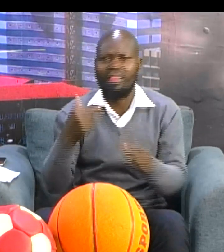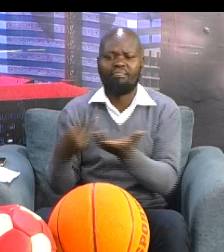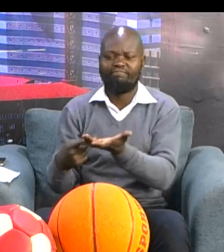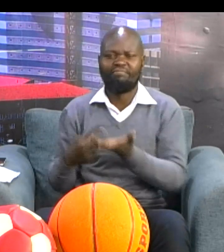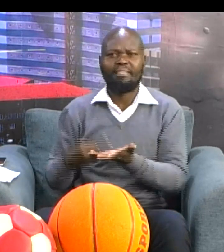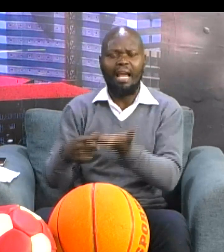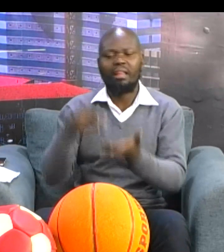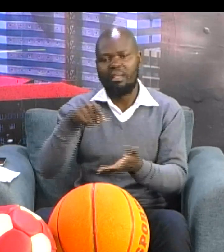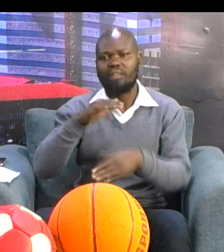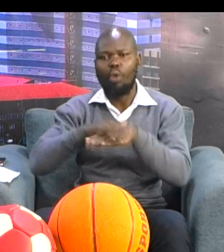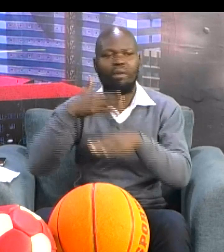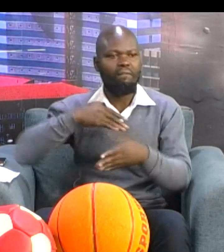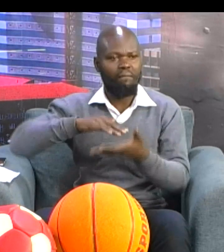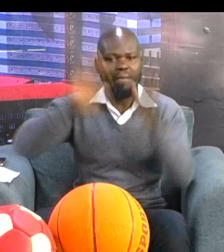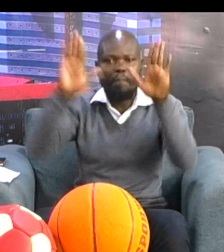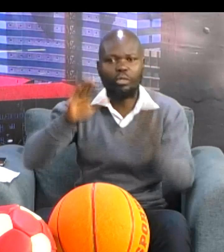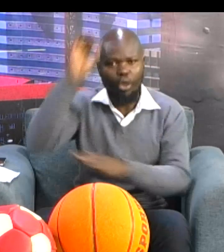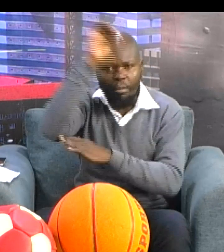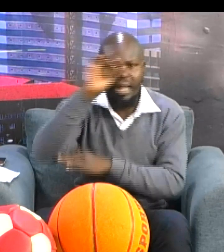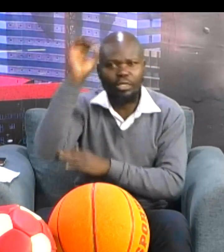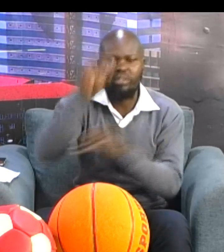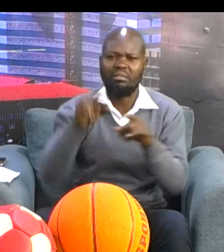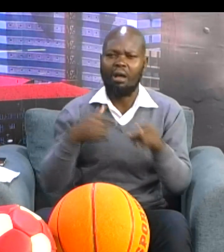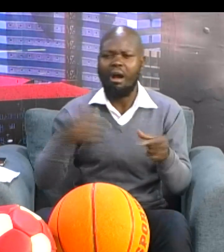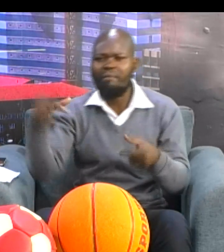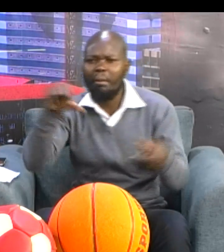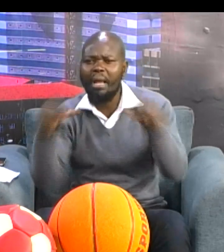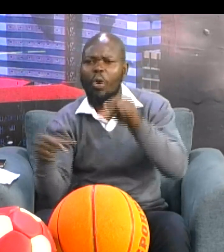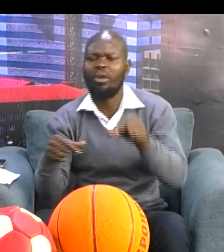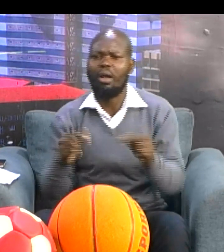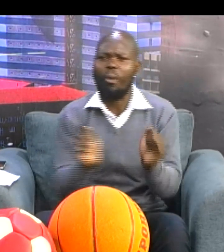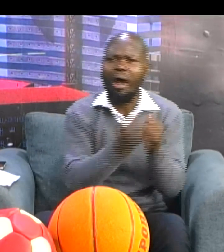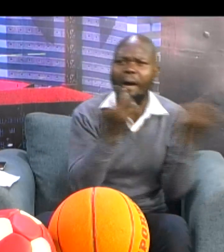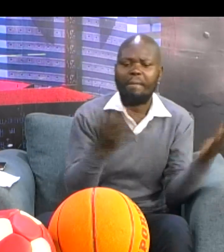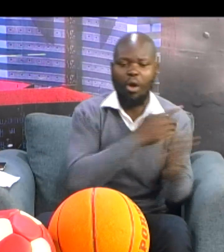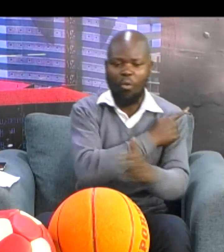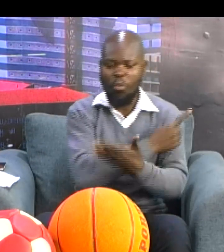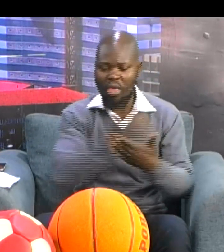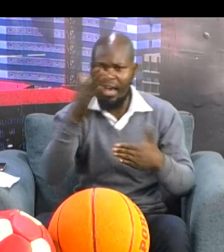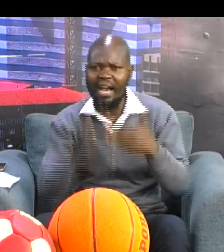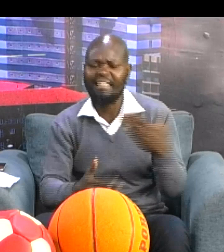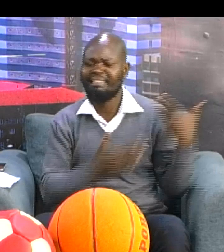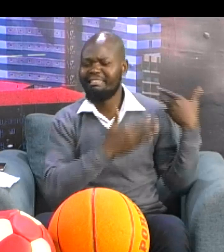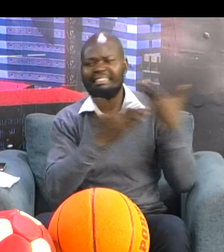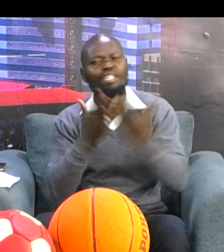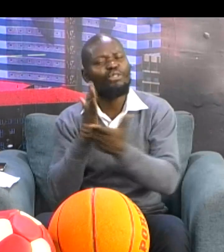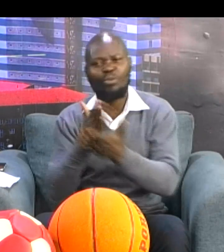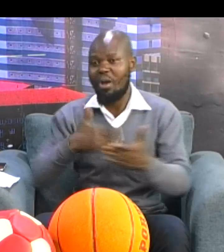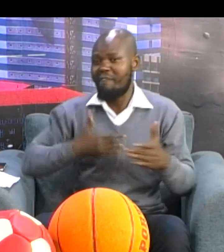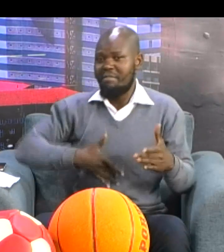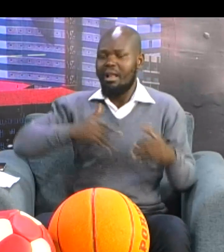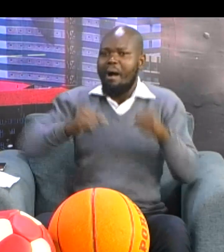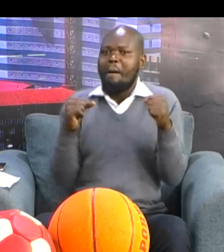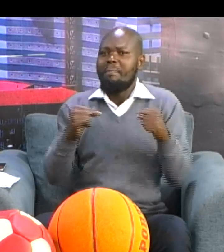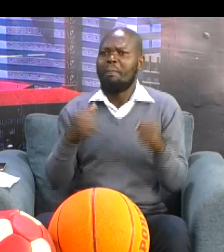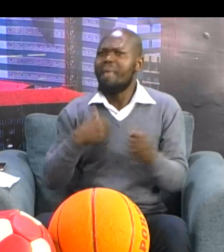different discussions to, you know, share with you, and your very important opinions as well. What happened during the weekend? We